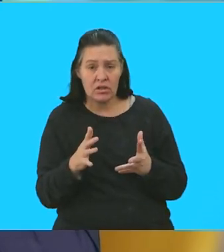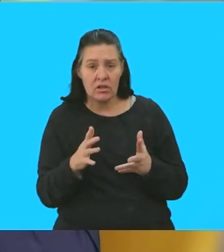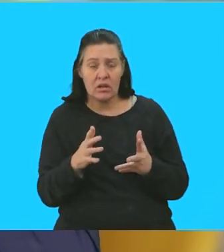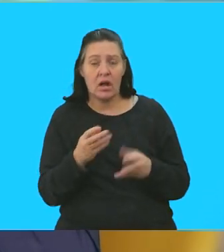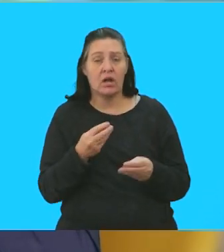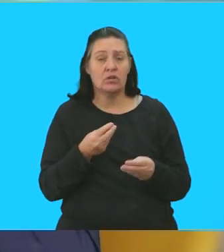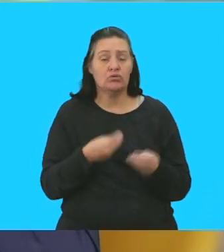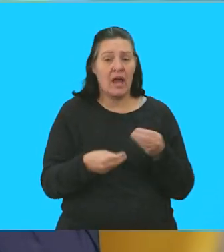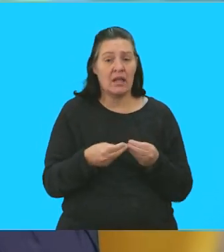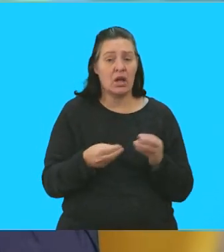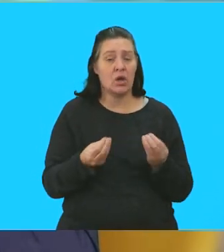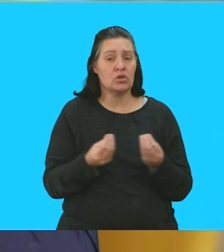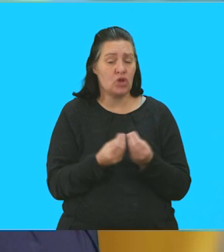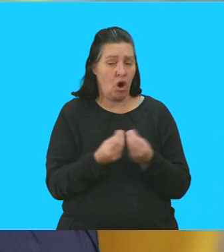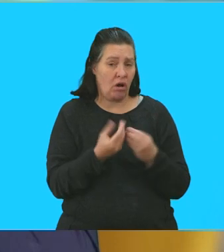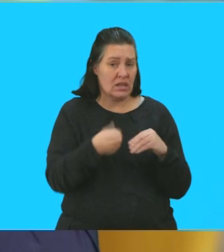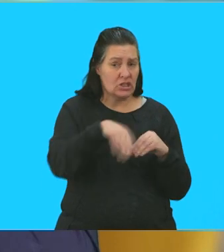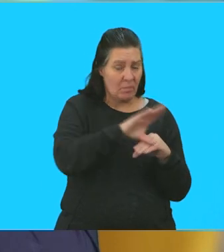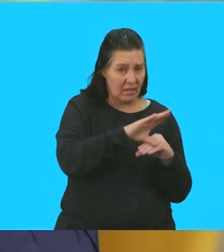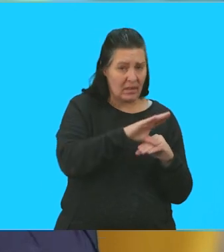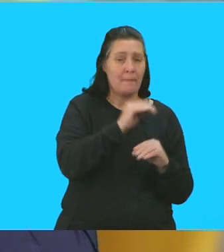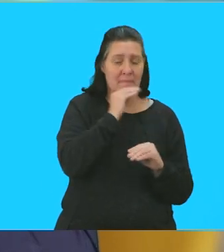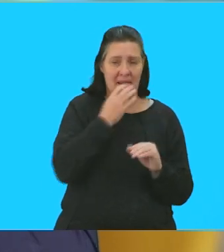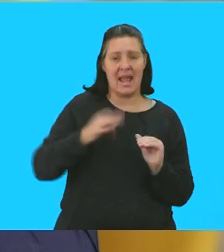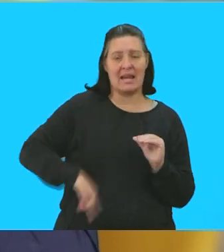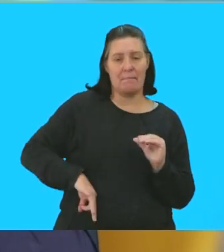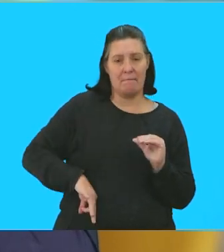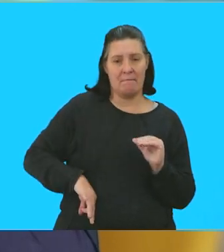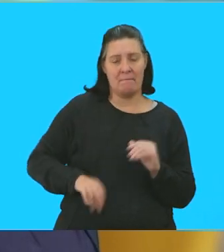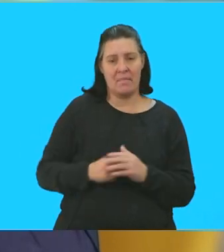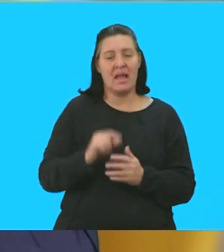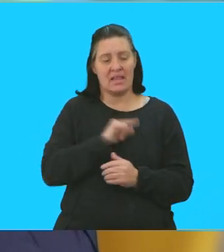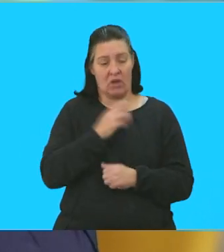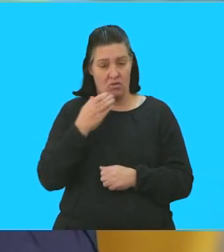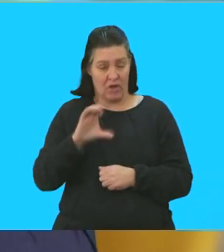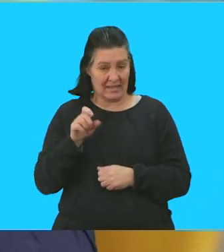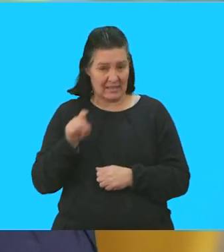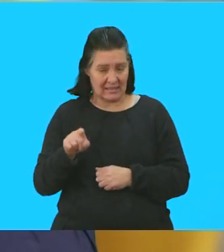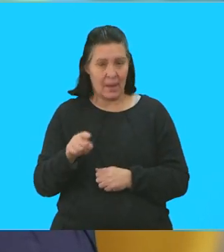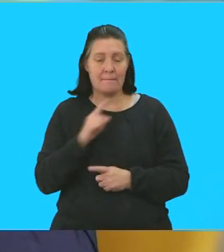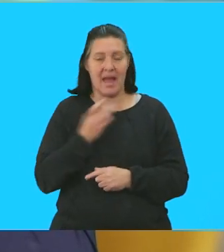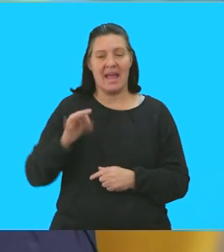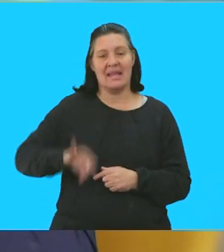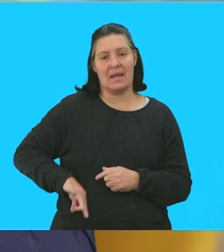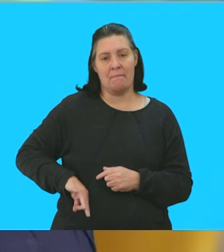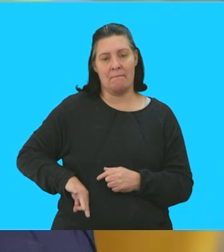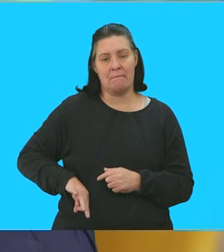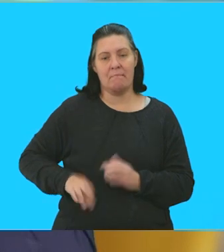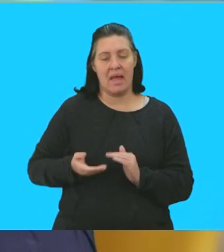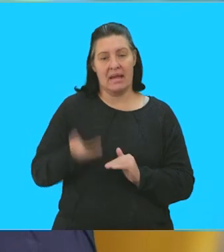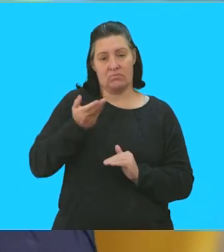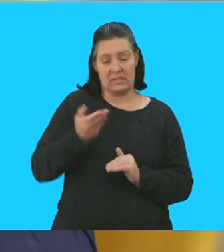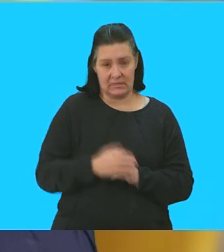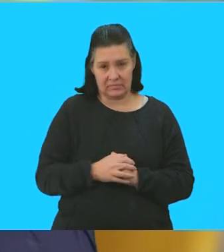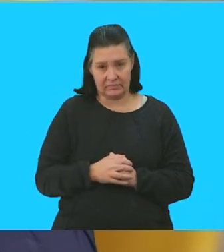is income. And the moment I am crediting my trading stock surplus, that means my income is therefore